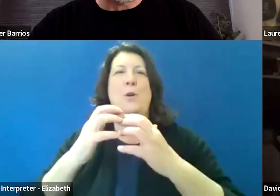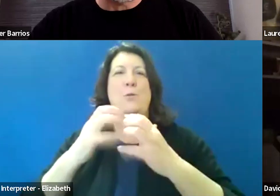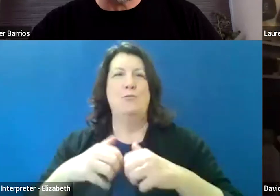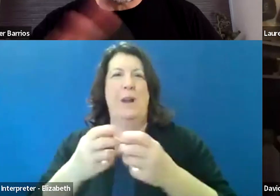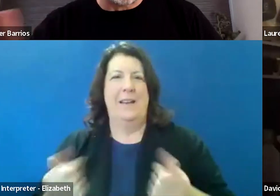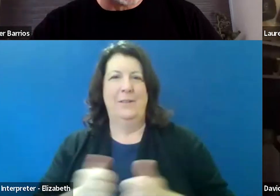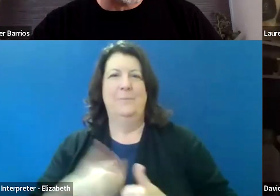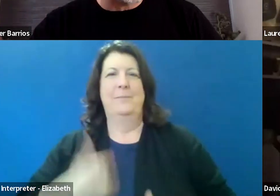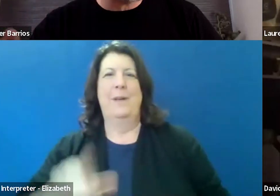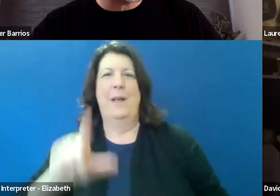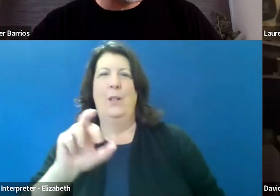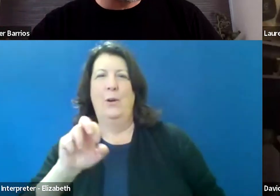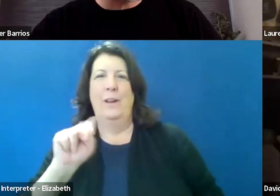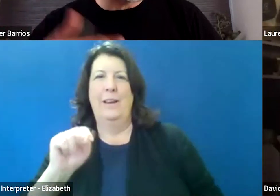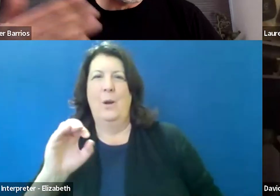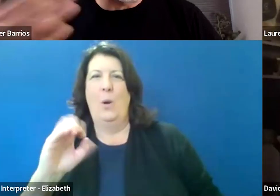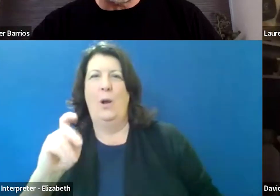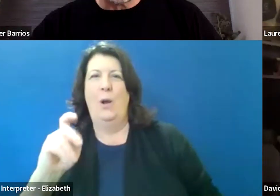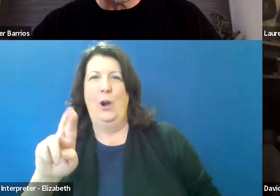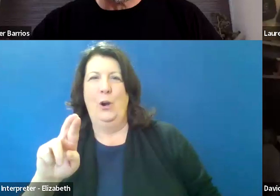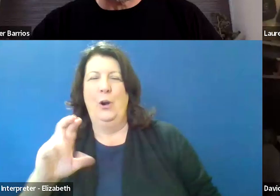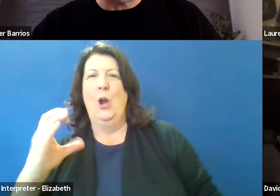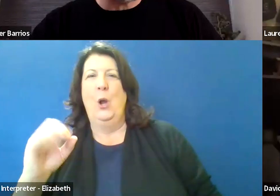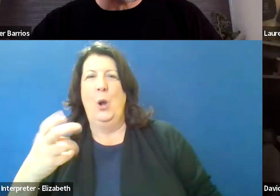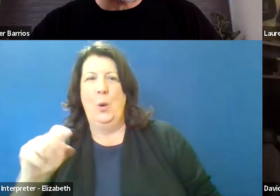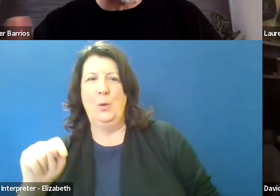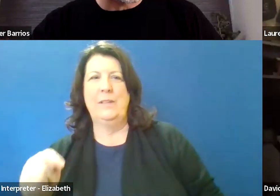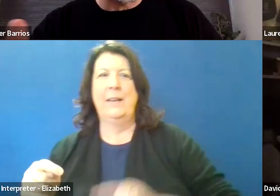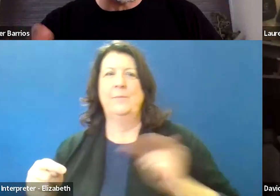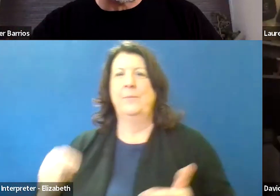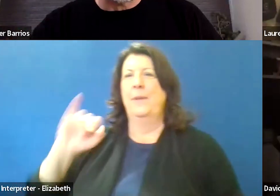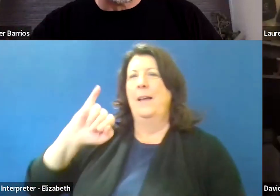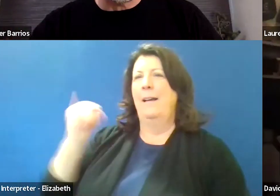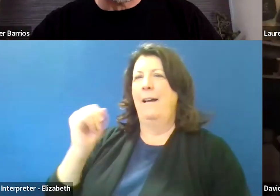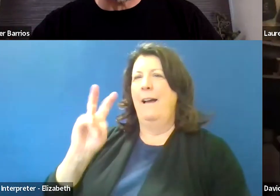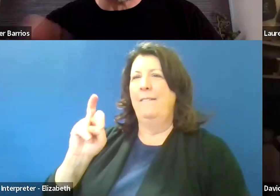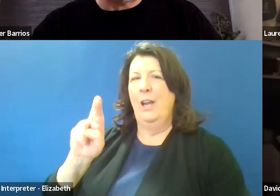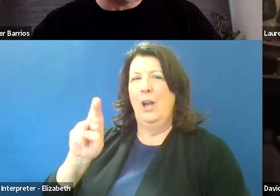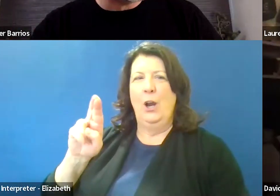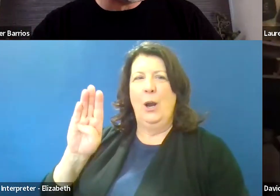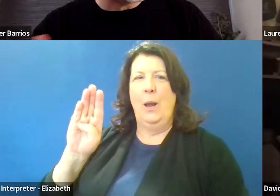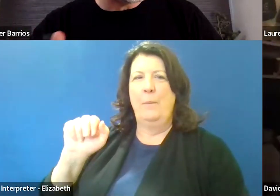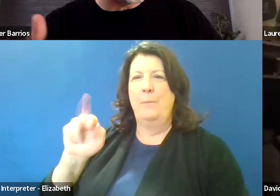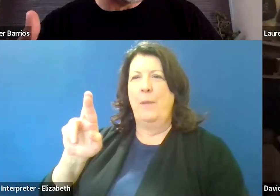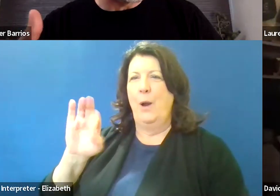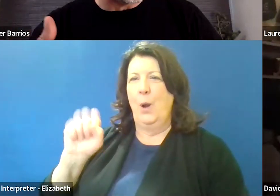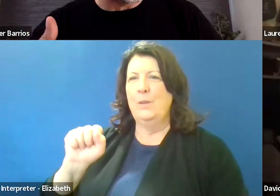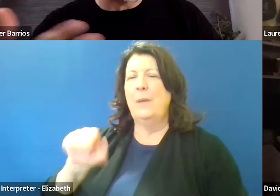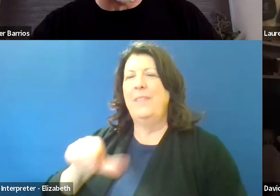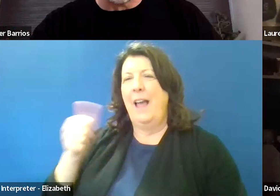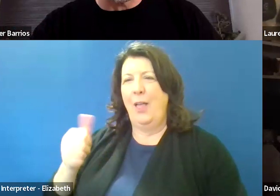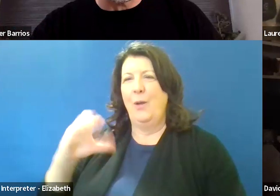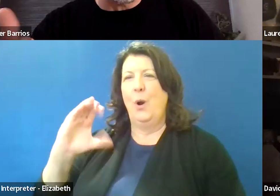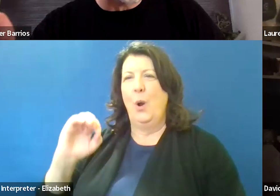Javier Barrios, the other co-host. So Lauren and I are librarians, as you probably know, at the Writers Guild Foundation Library.